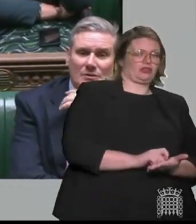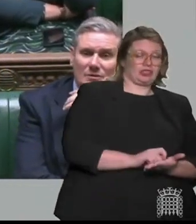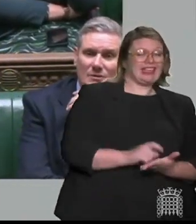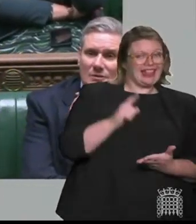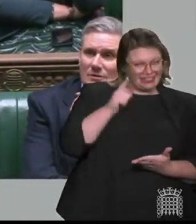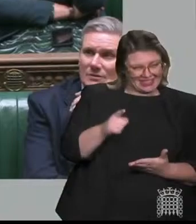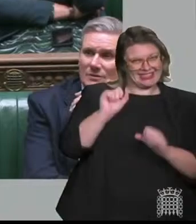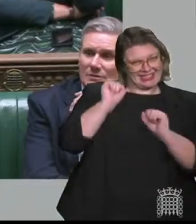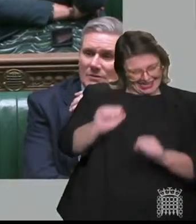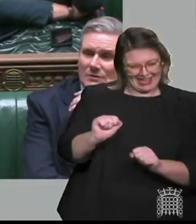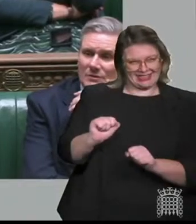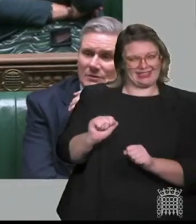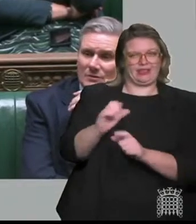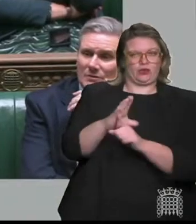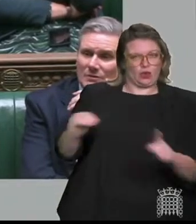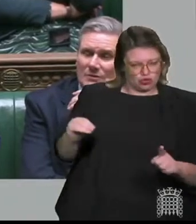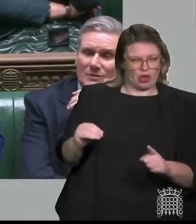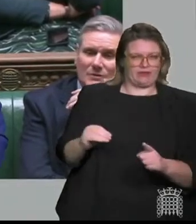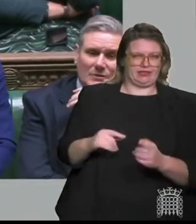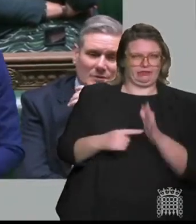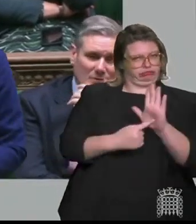Mr. Speaker, is their record.